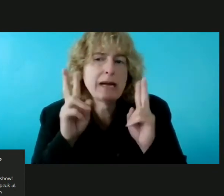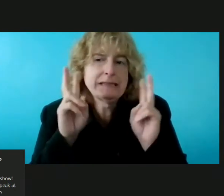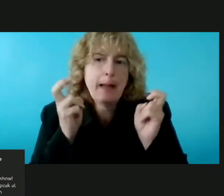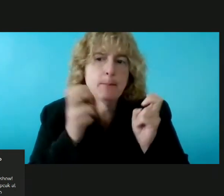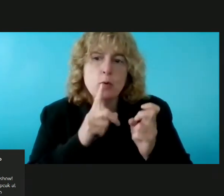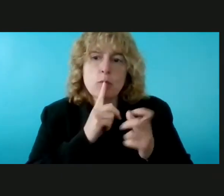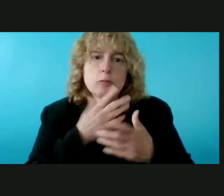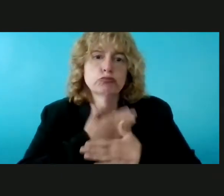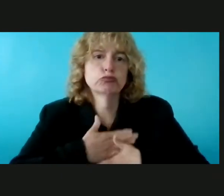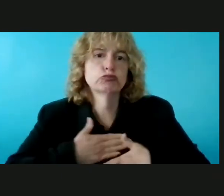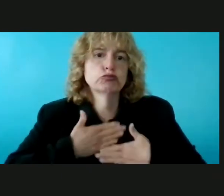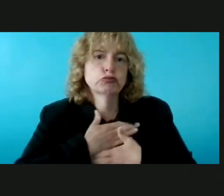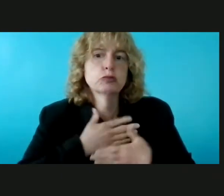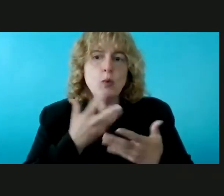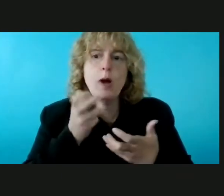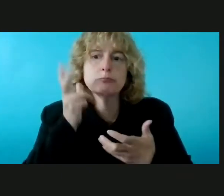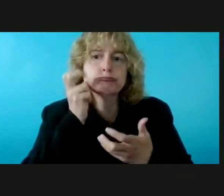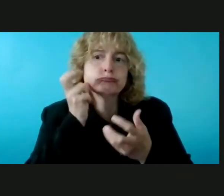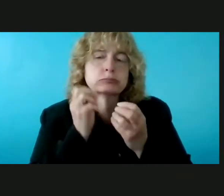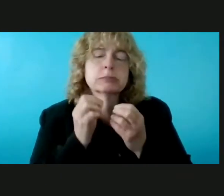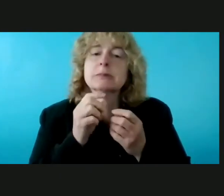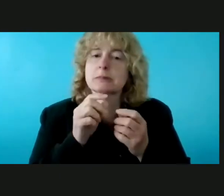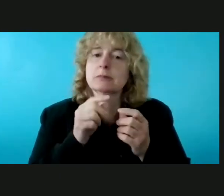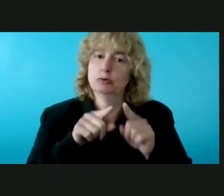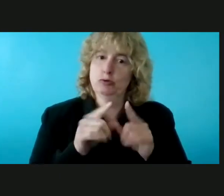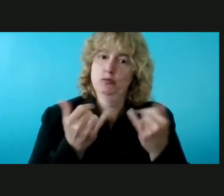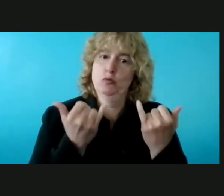hall? So stay with us for the next,